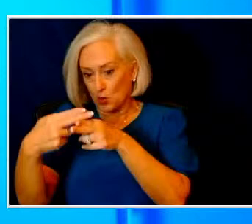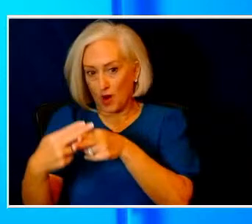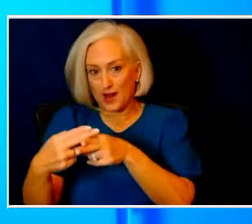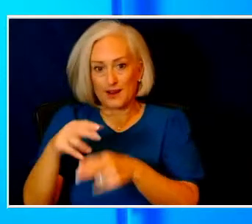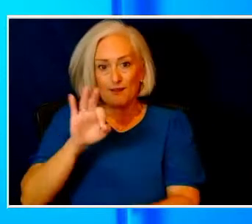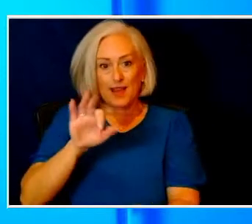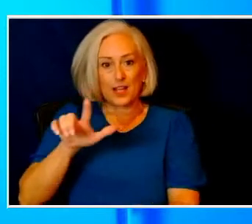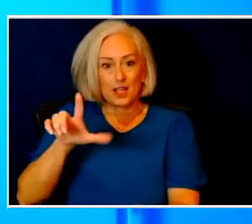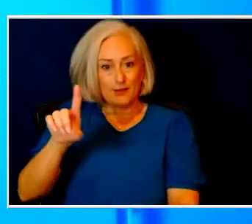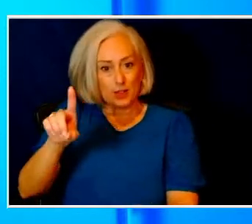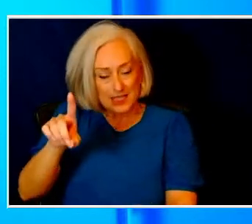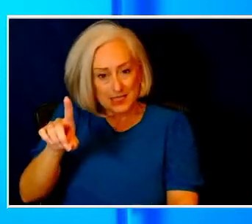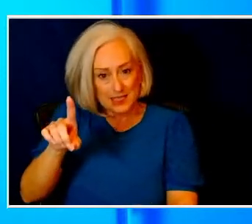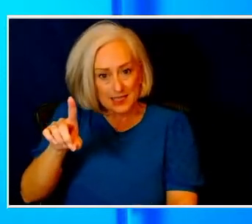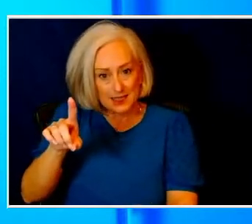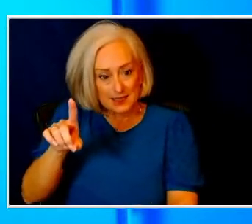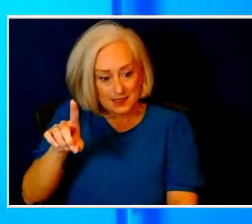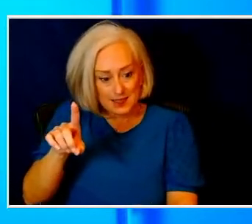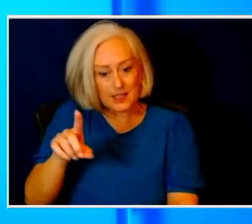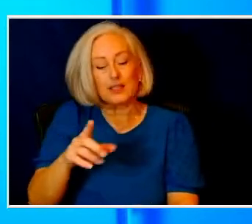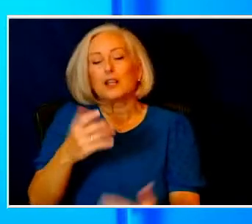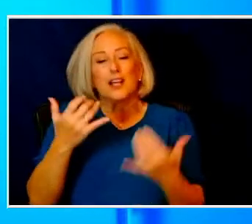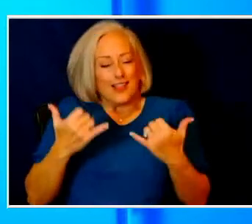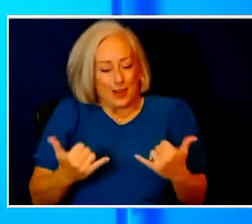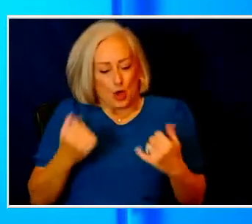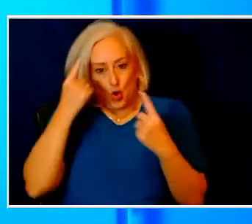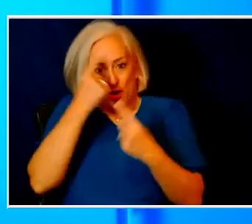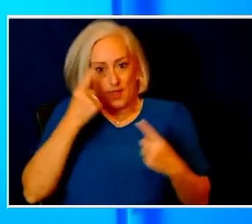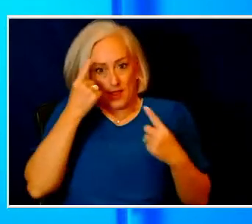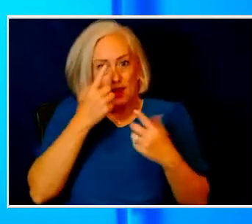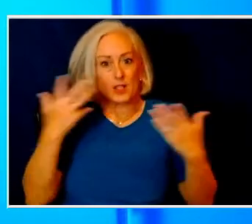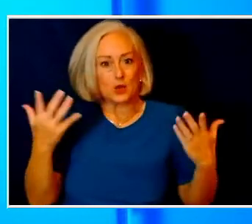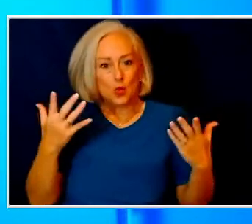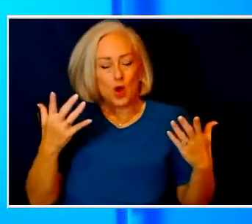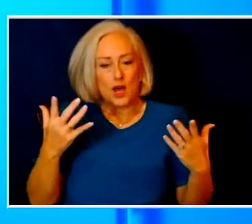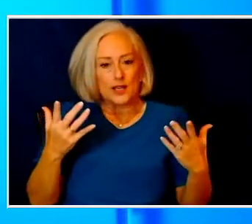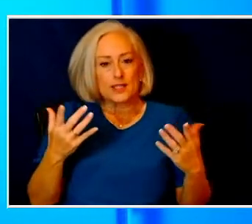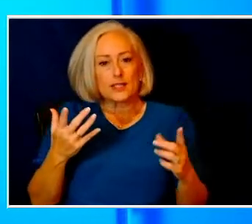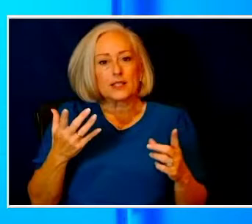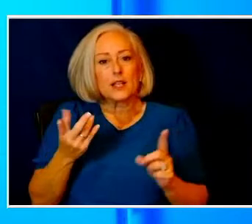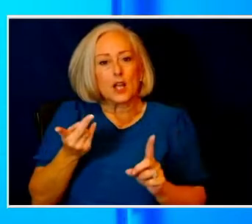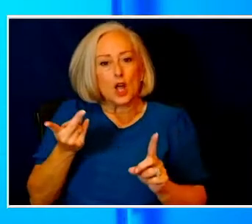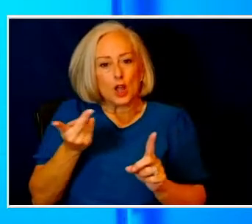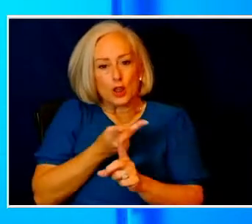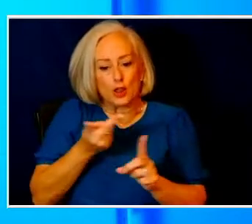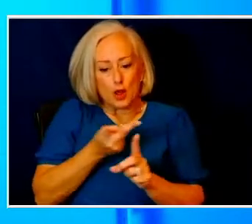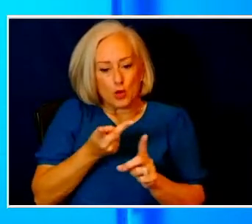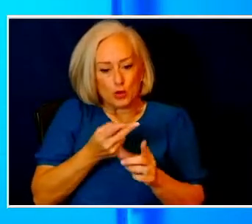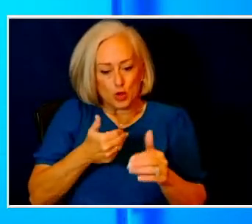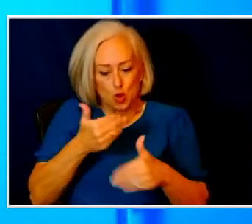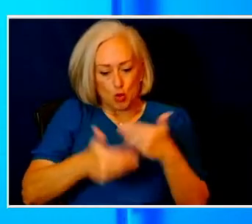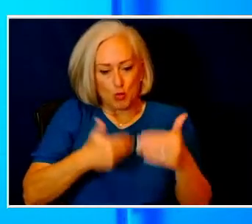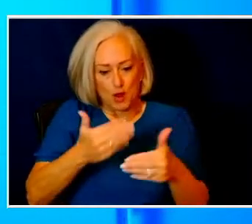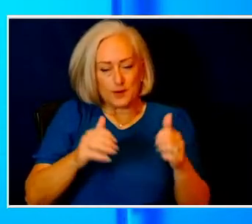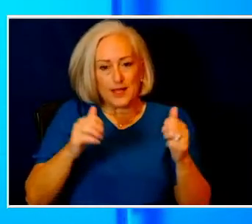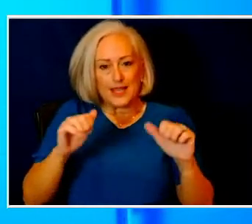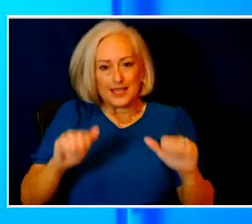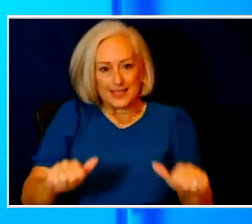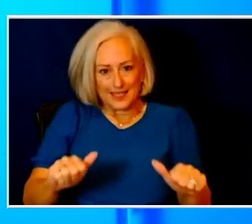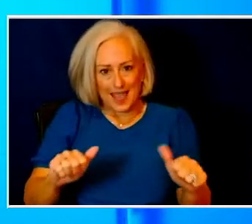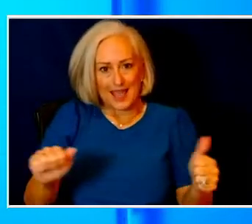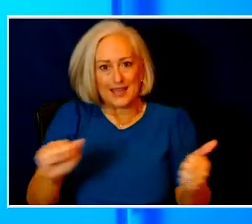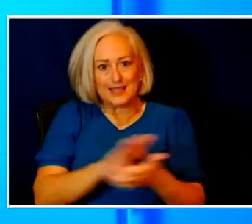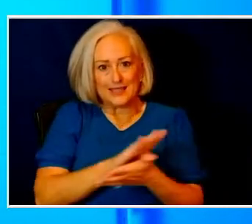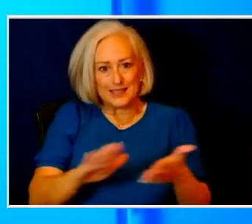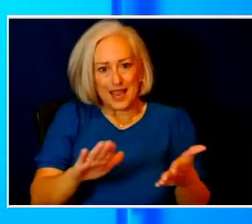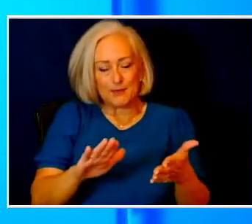I think the current thinking is that these two processes can sort of synergistically damage the liver together, and